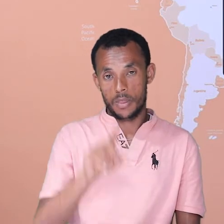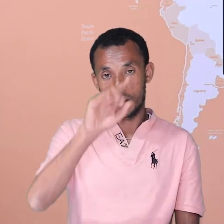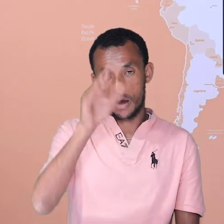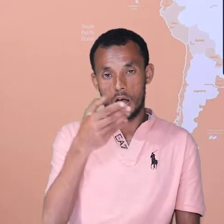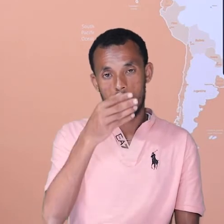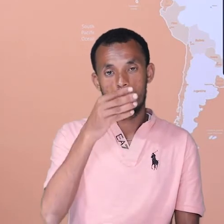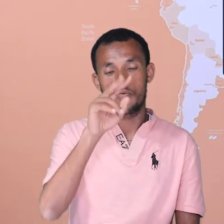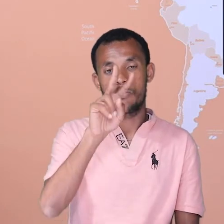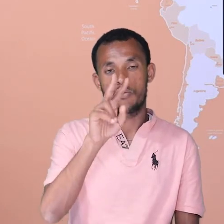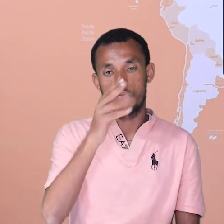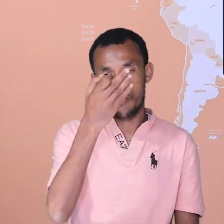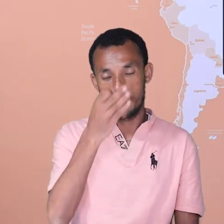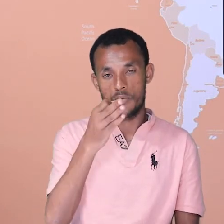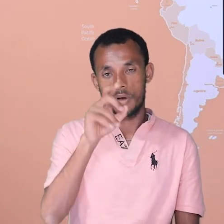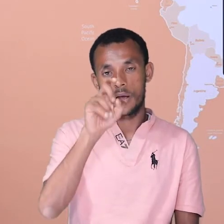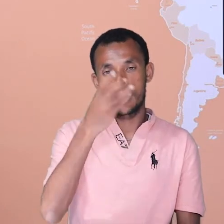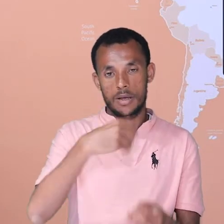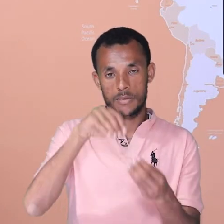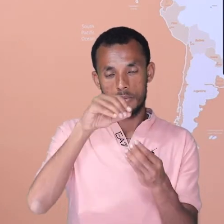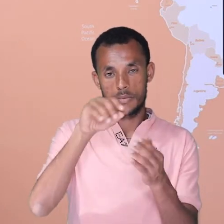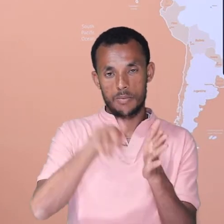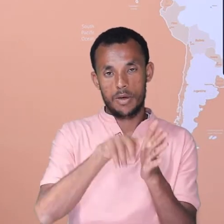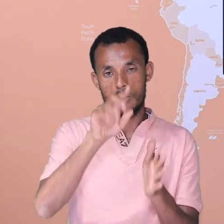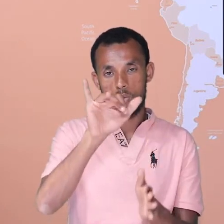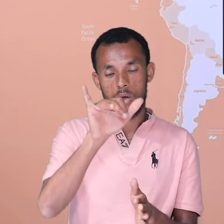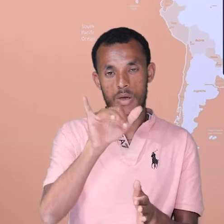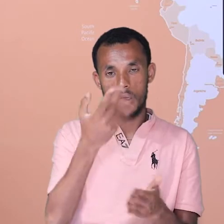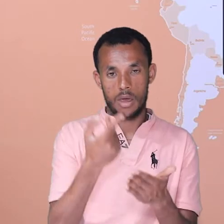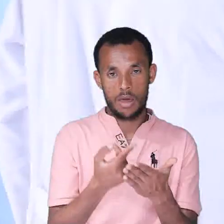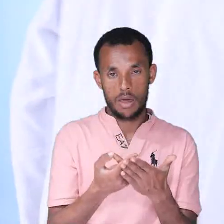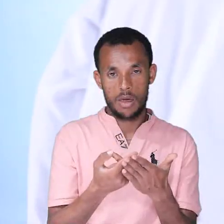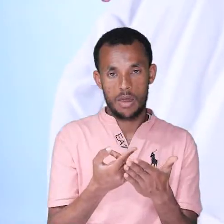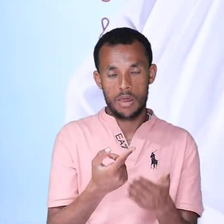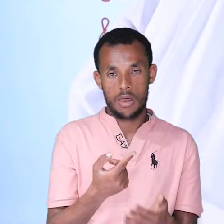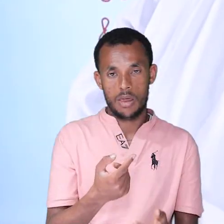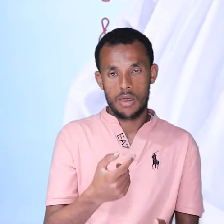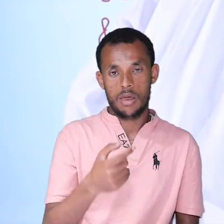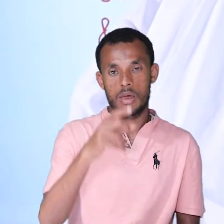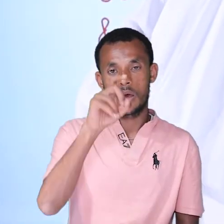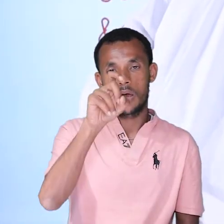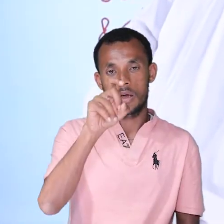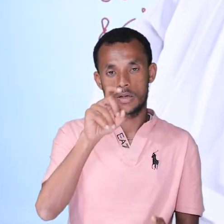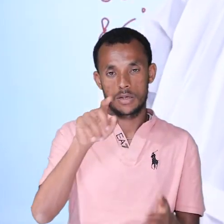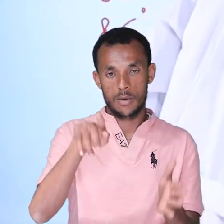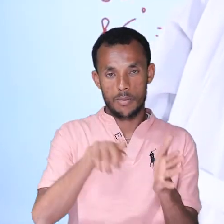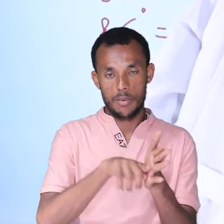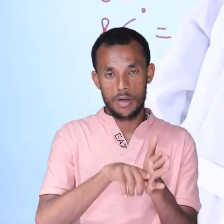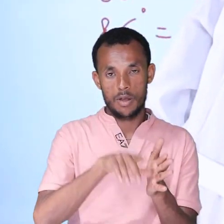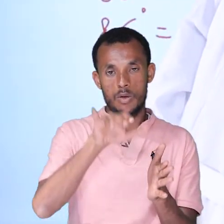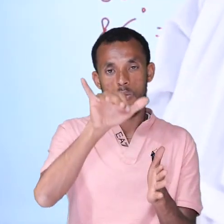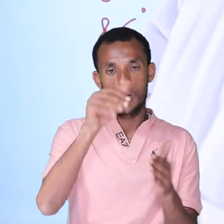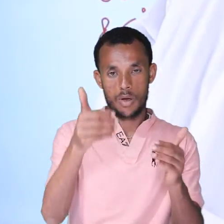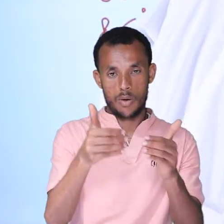of x minus y. Here, x minus y